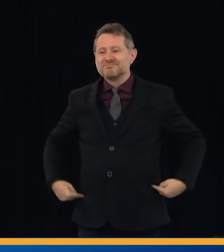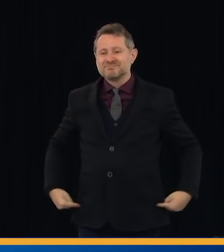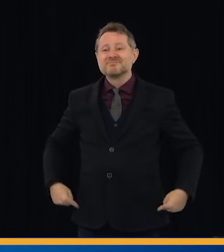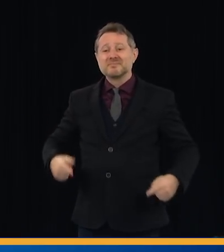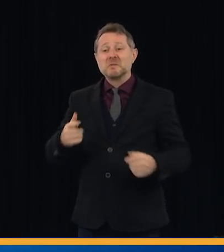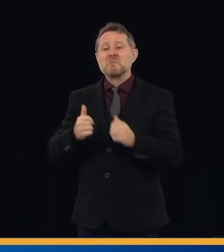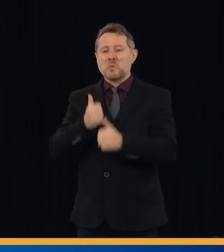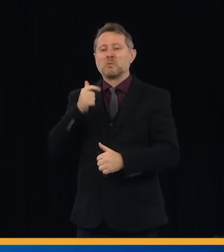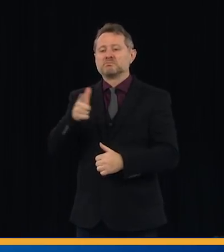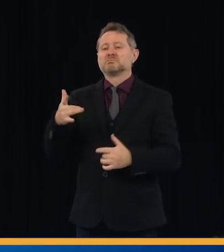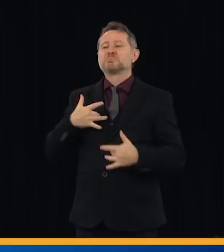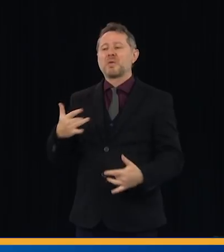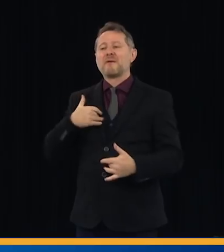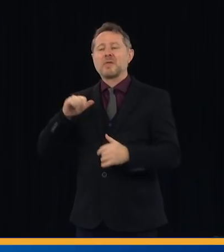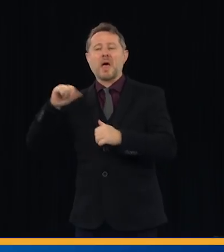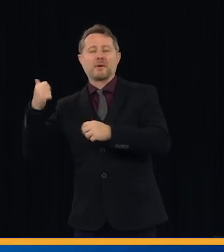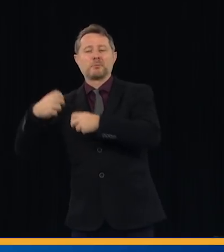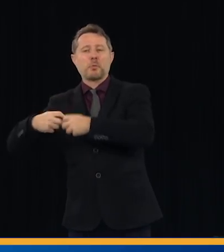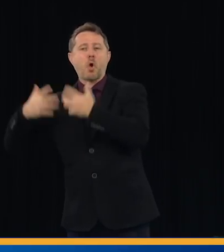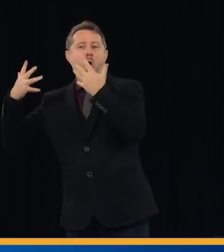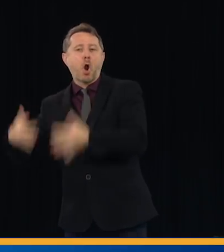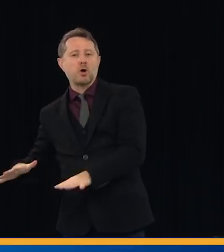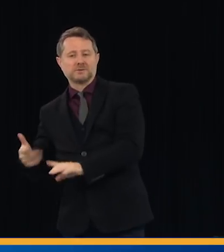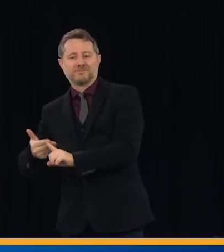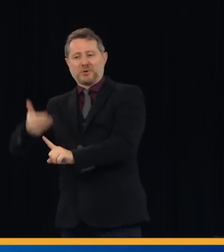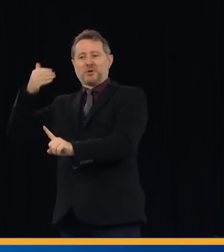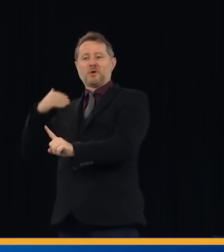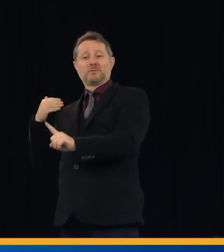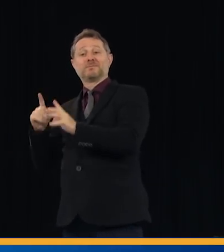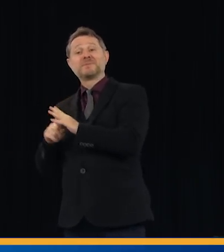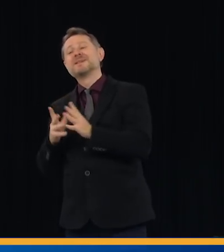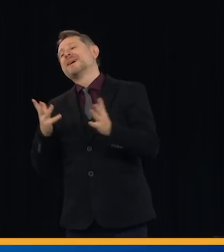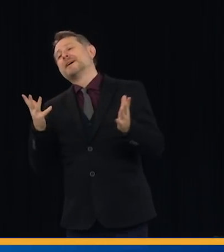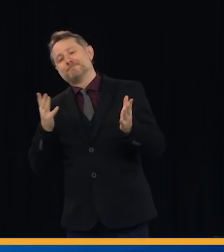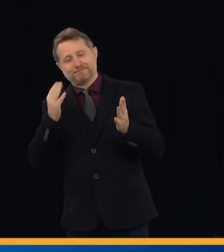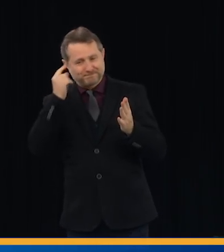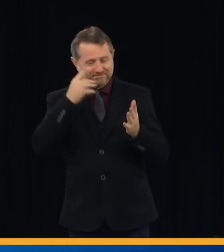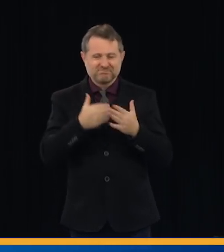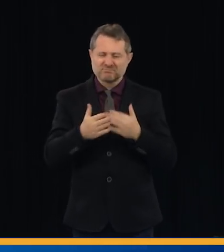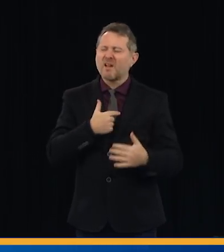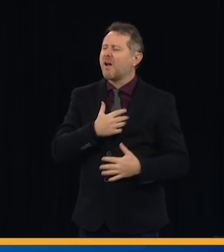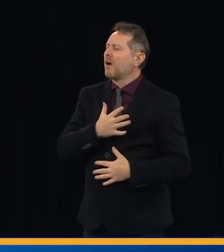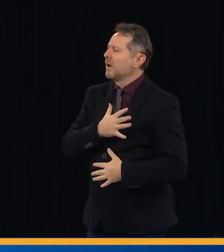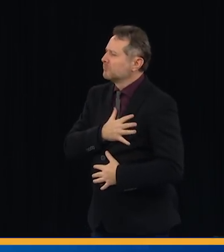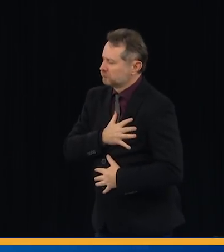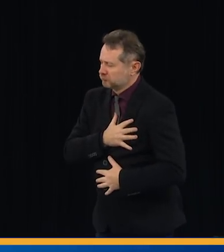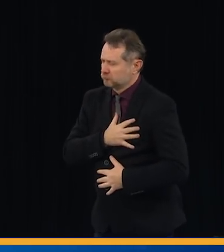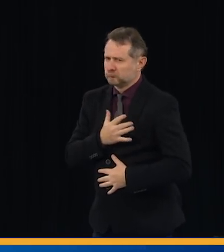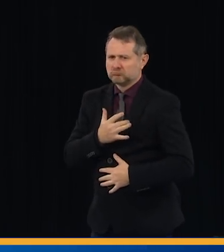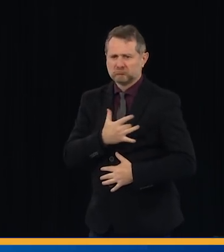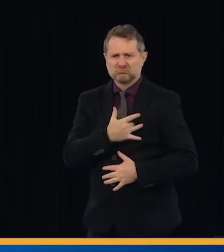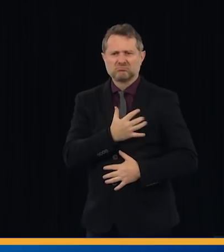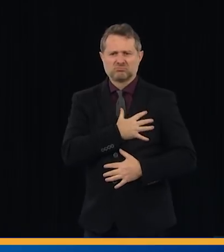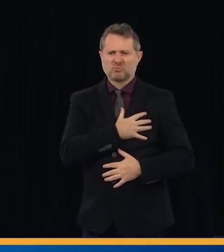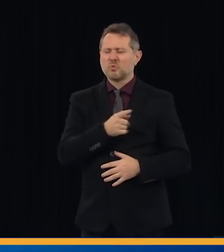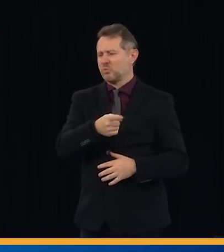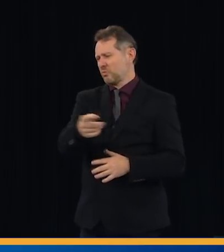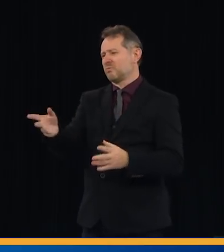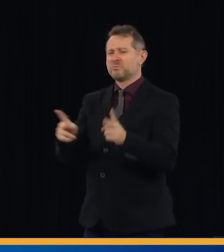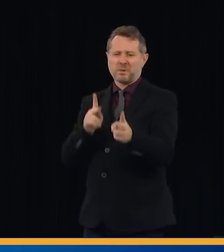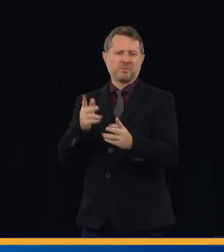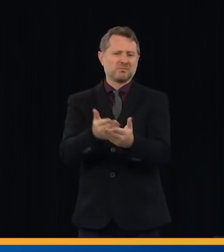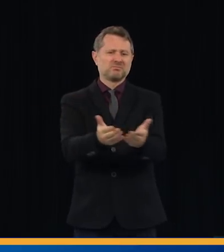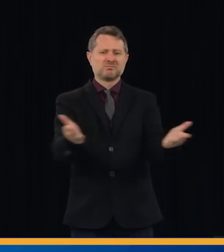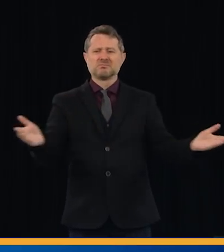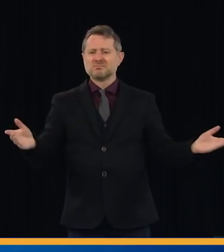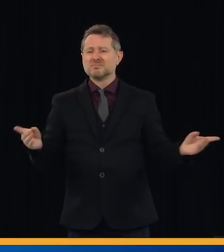them. But that doesn't make it feel any better, right? These are still people who we